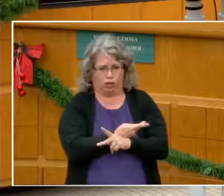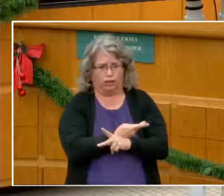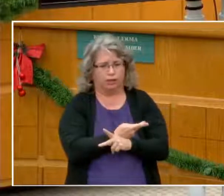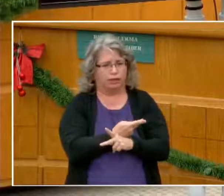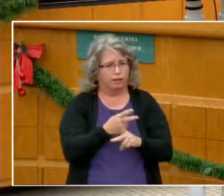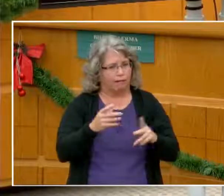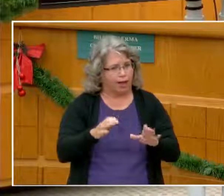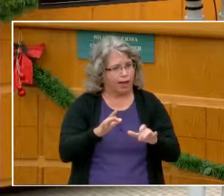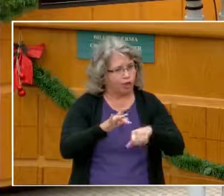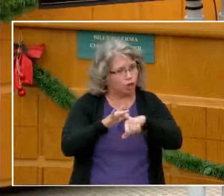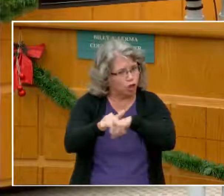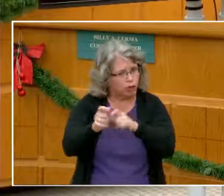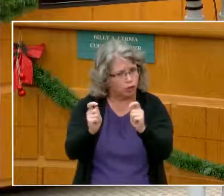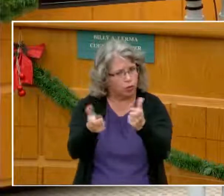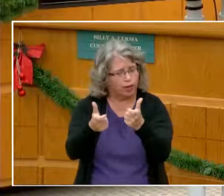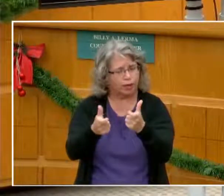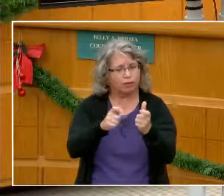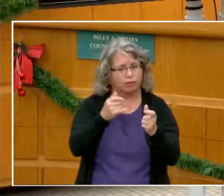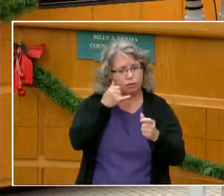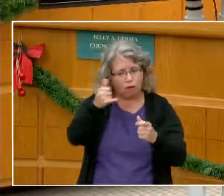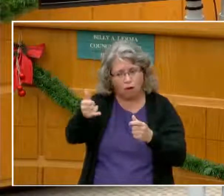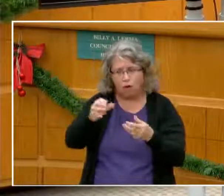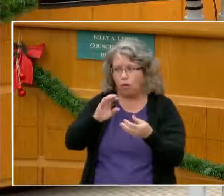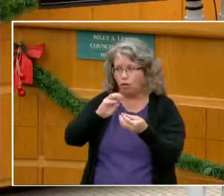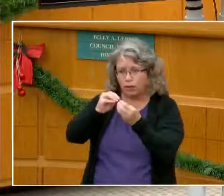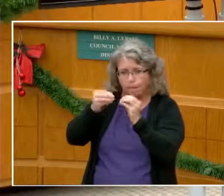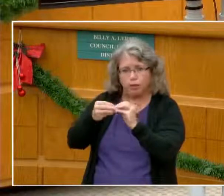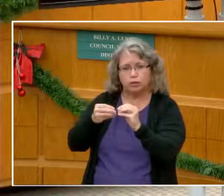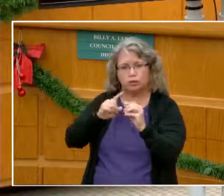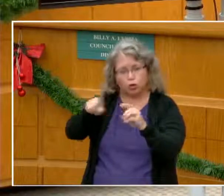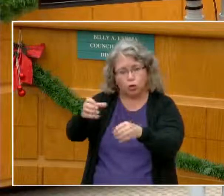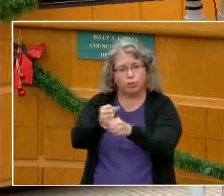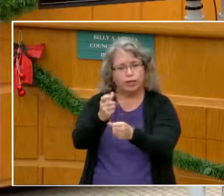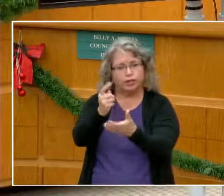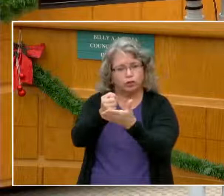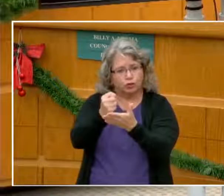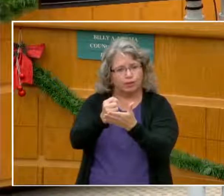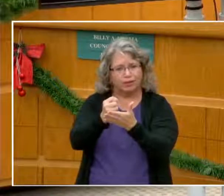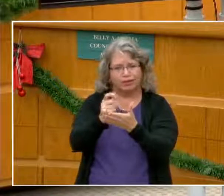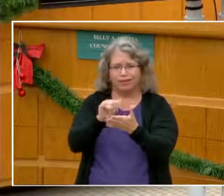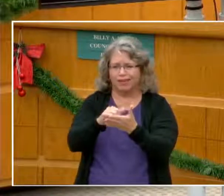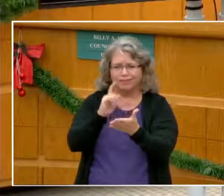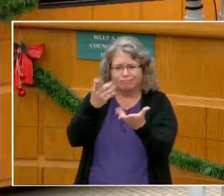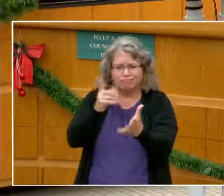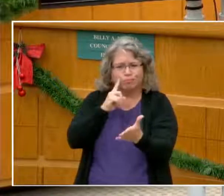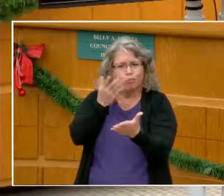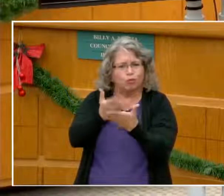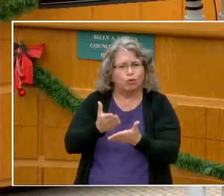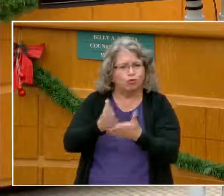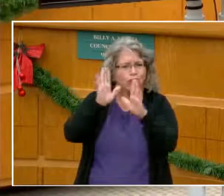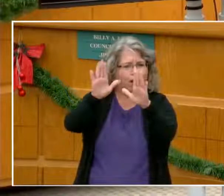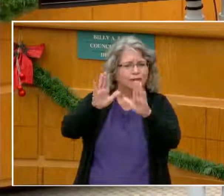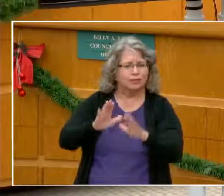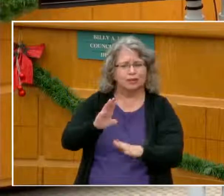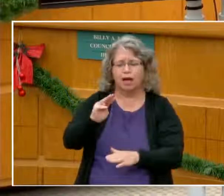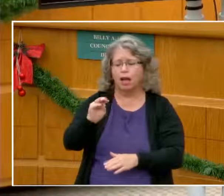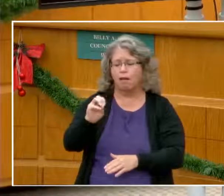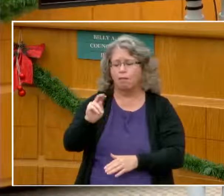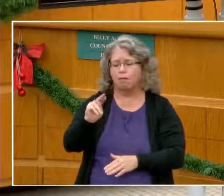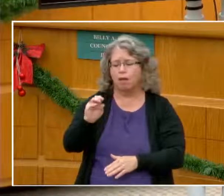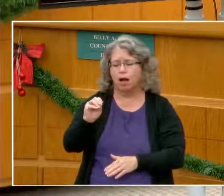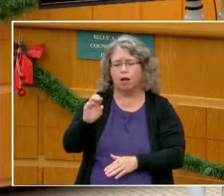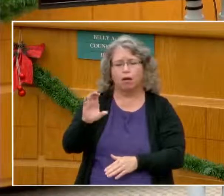and get treatment. And again, these treatments have really proven to be excellent. They're monoclonal